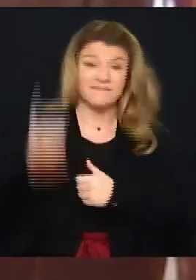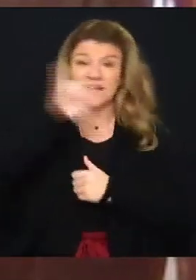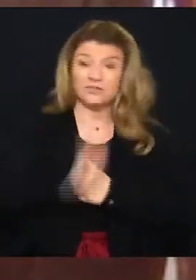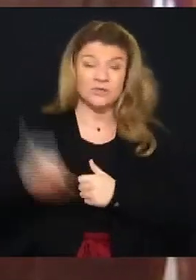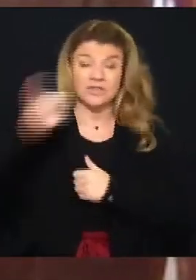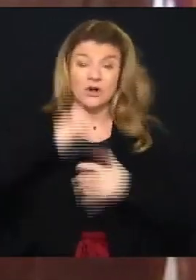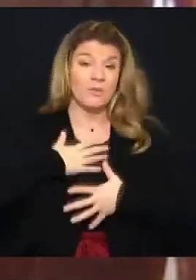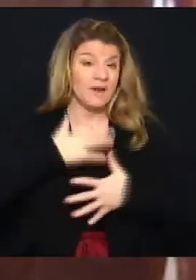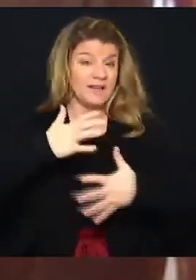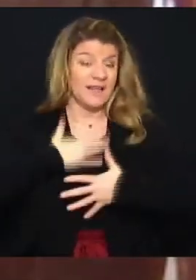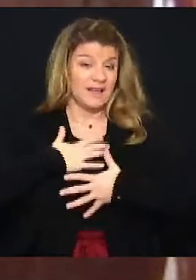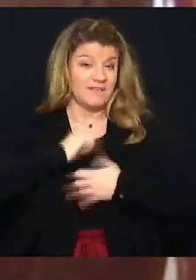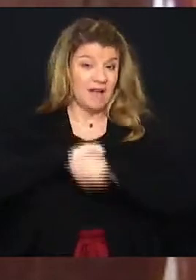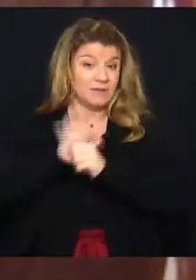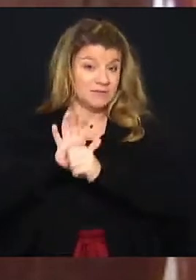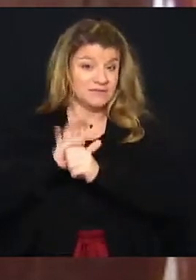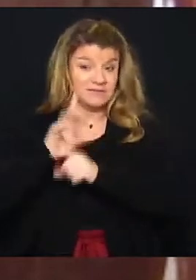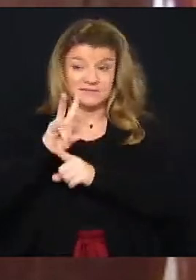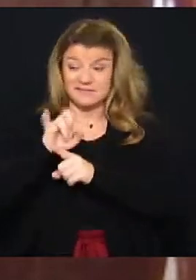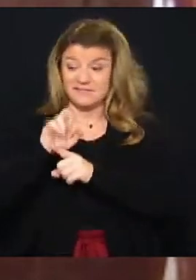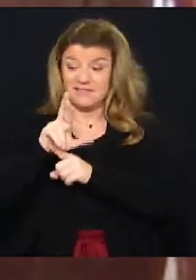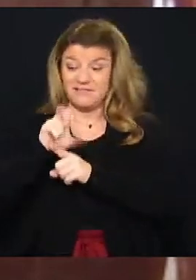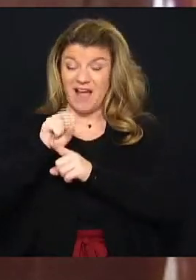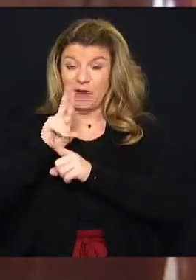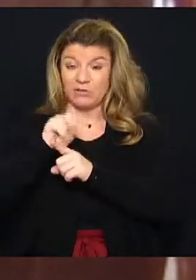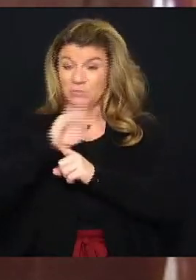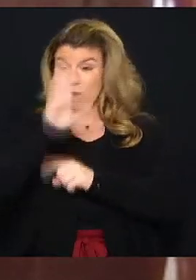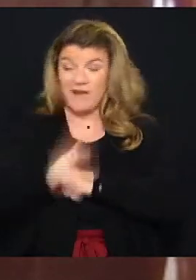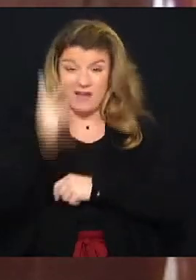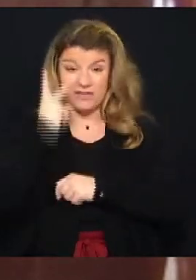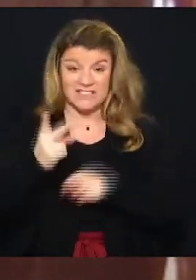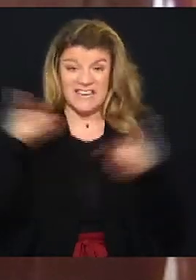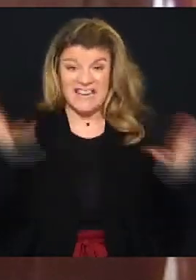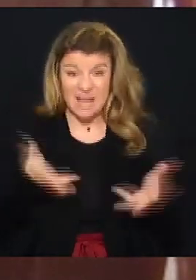respiratory viruses in our modern day history,